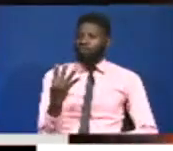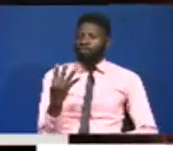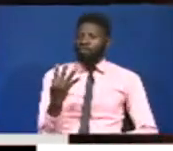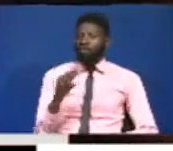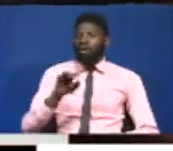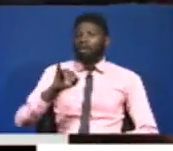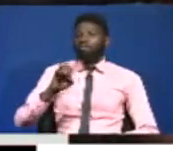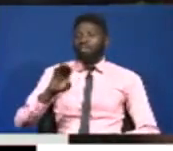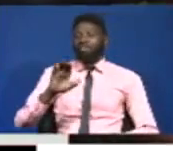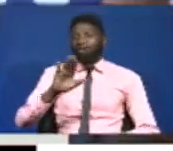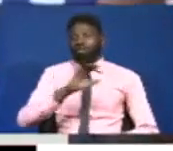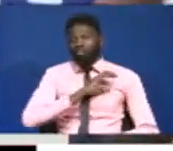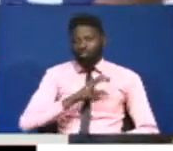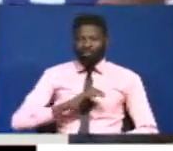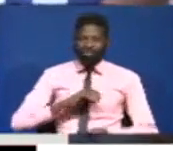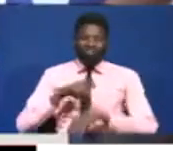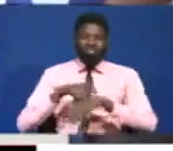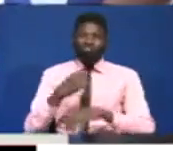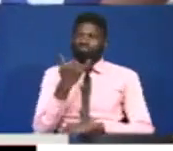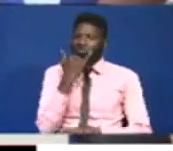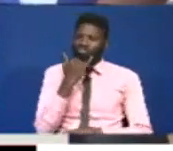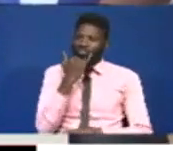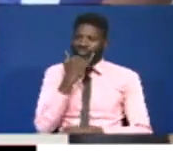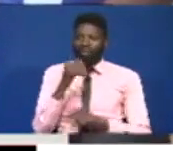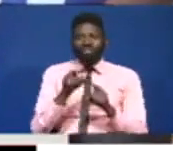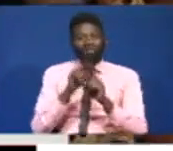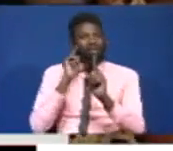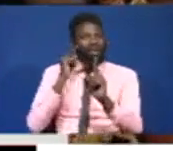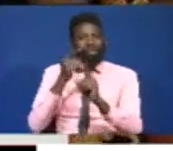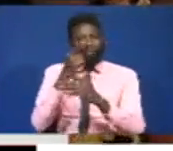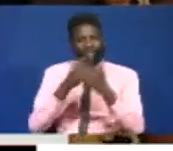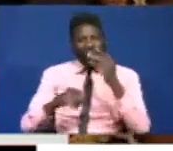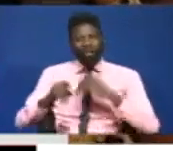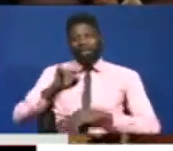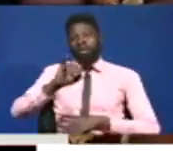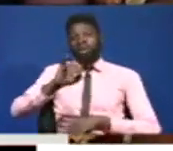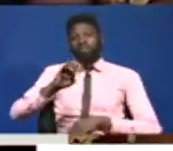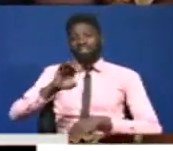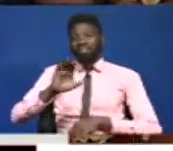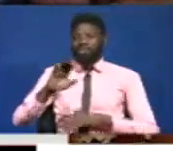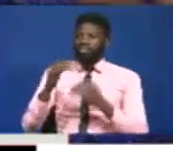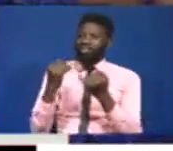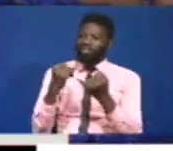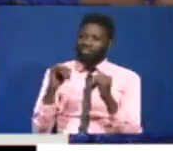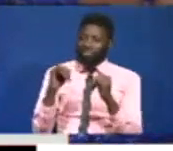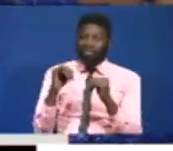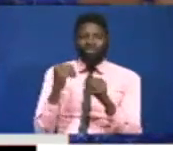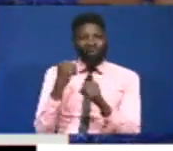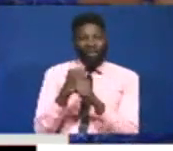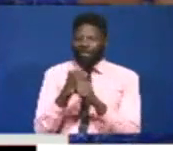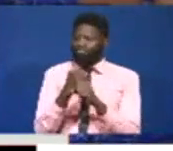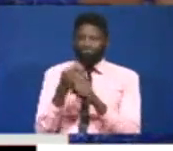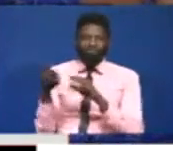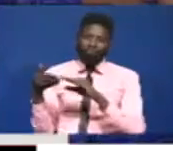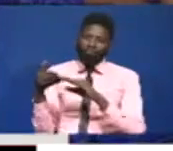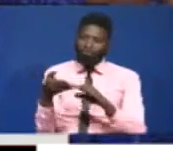commissioners was wrongly timed and was only meant to frustrate the functions of the Independent Electoral Body. Kalonzo, however, says